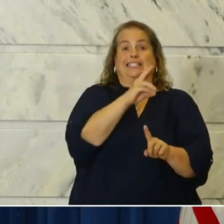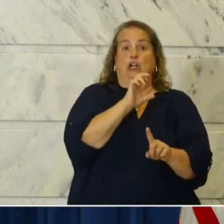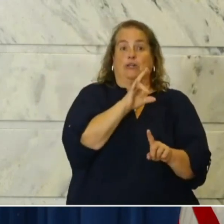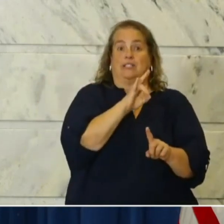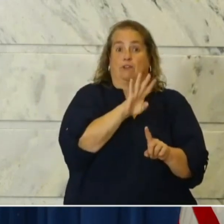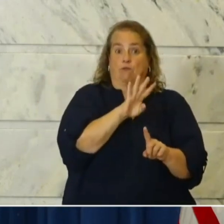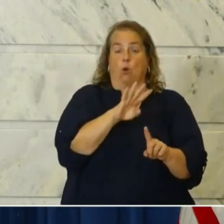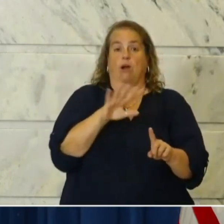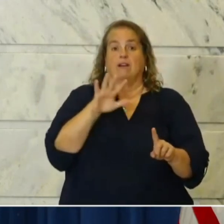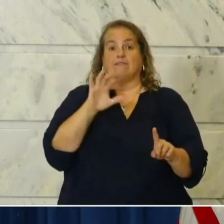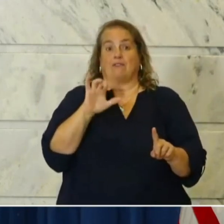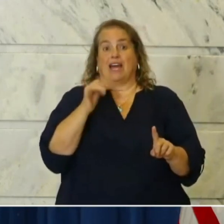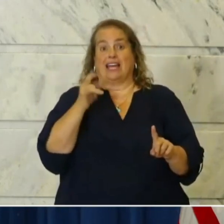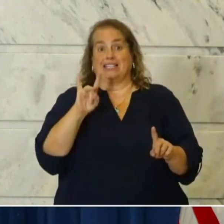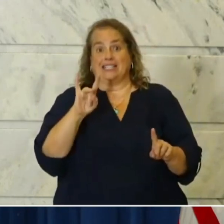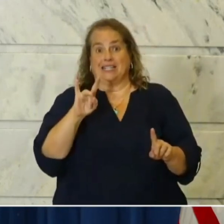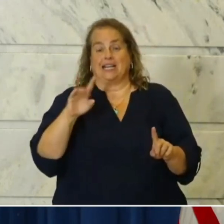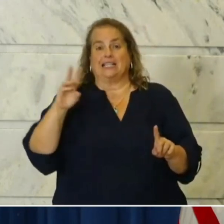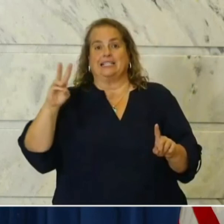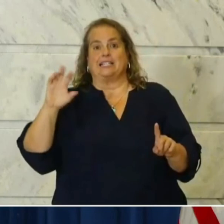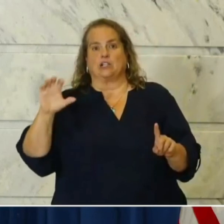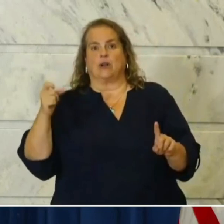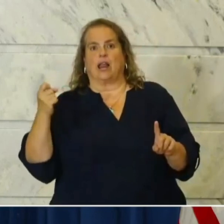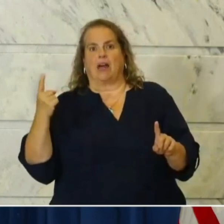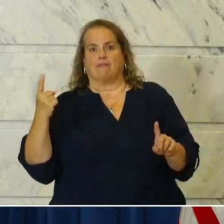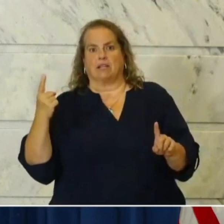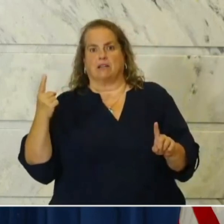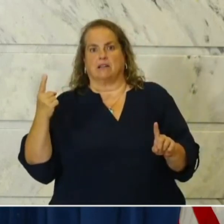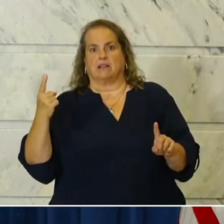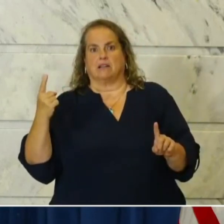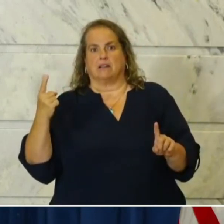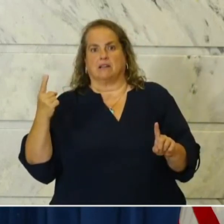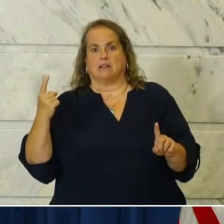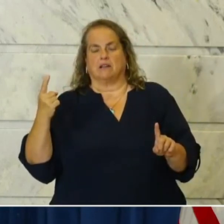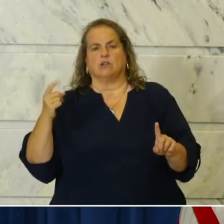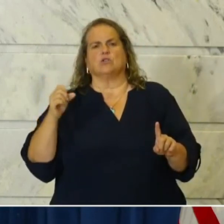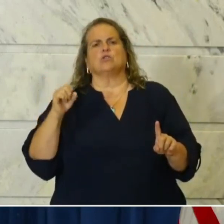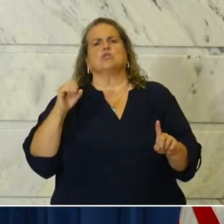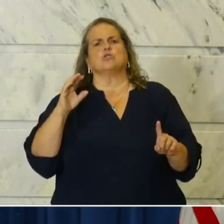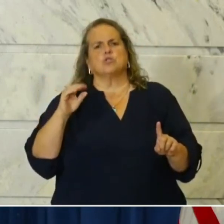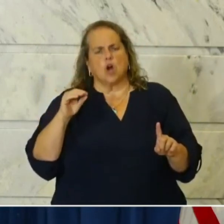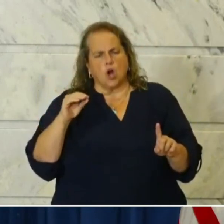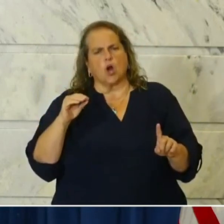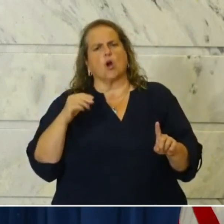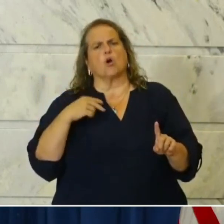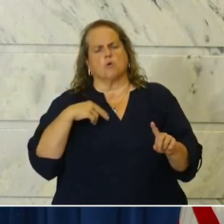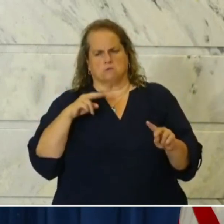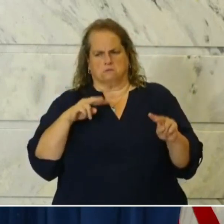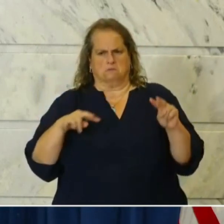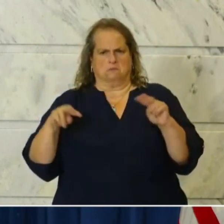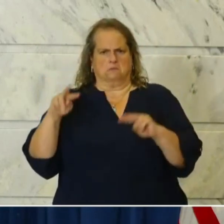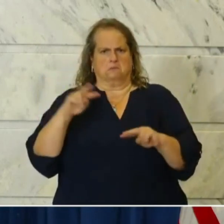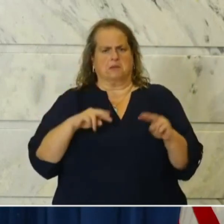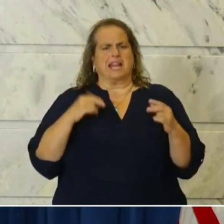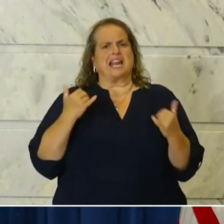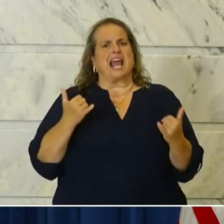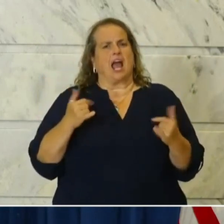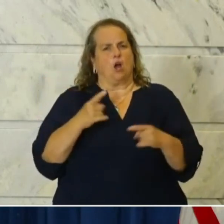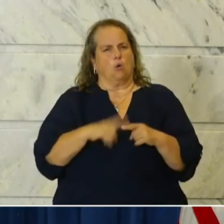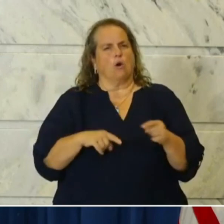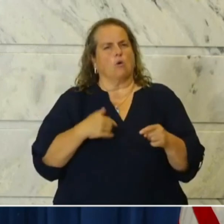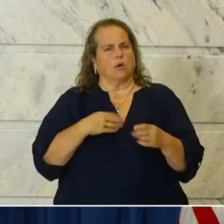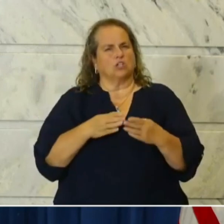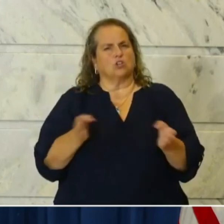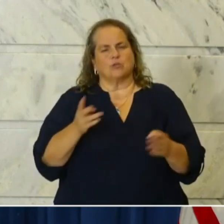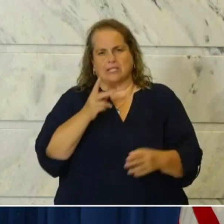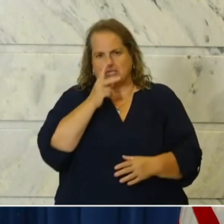674, 518, 611. So we believe what we are generally seeing,